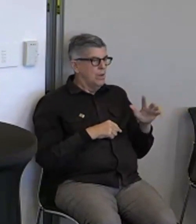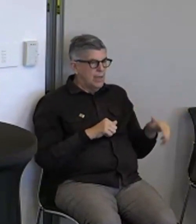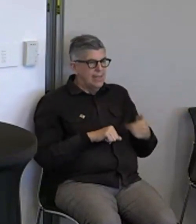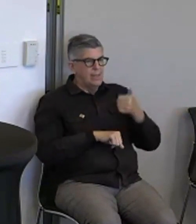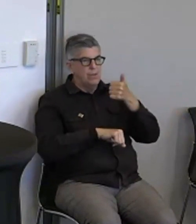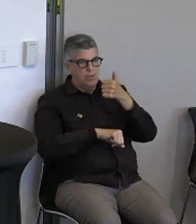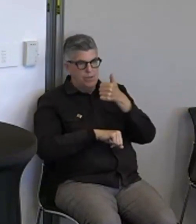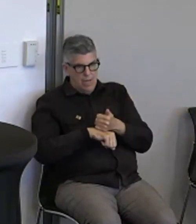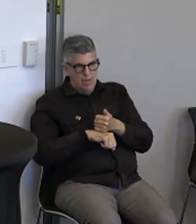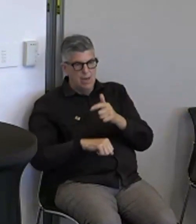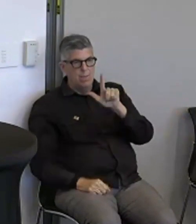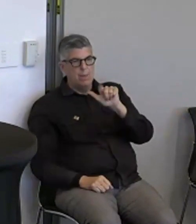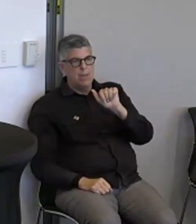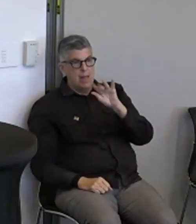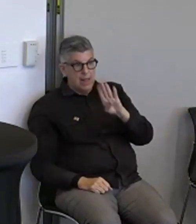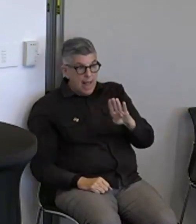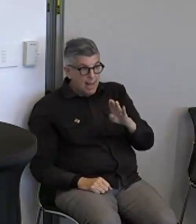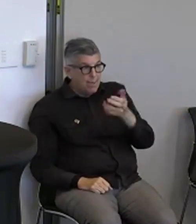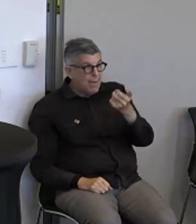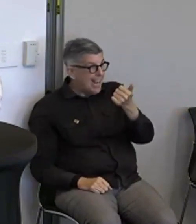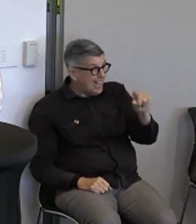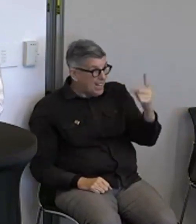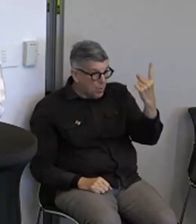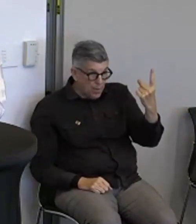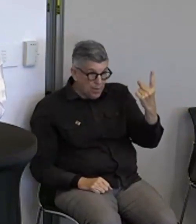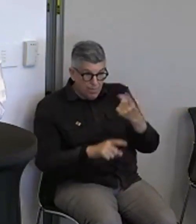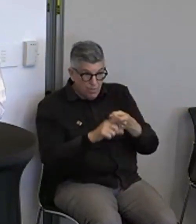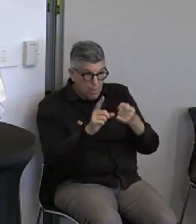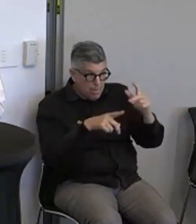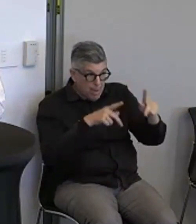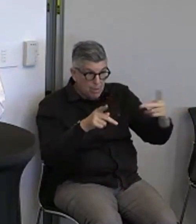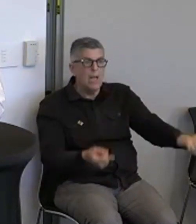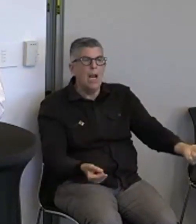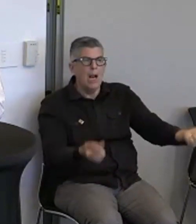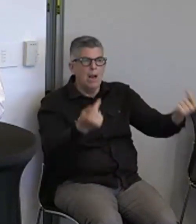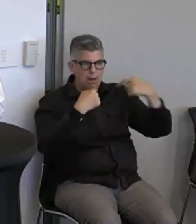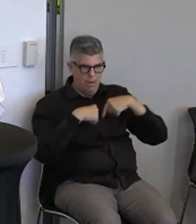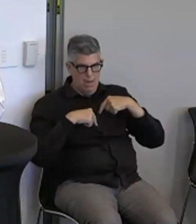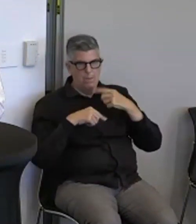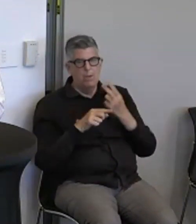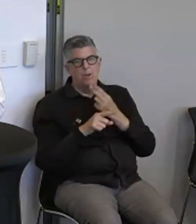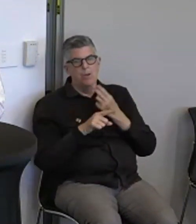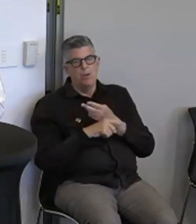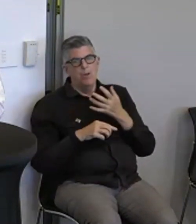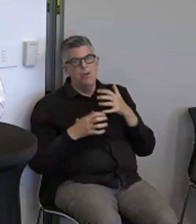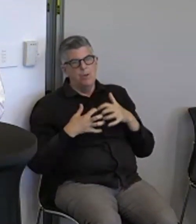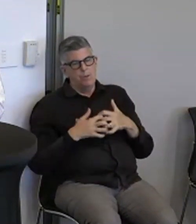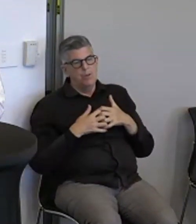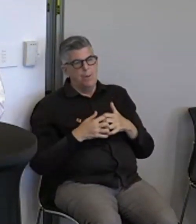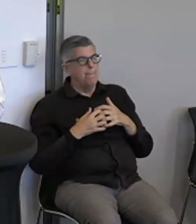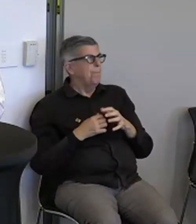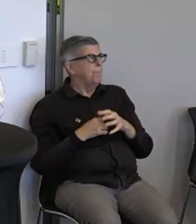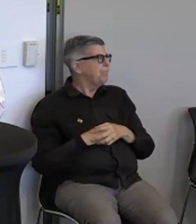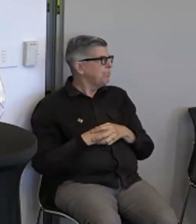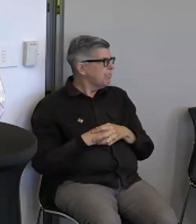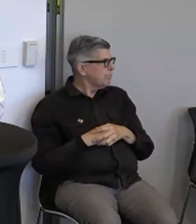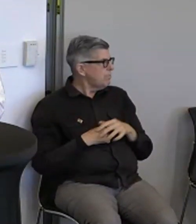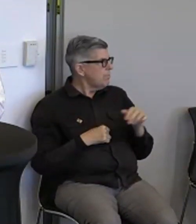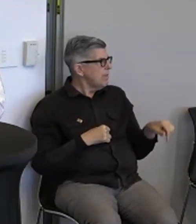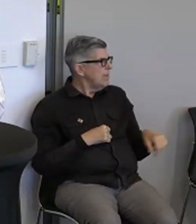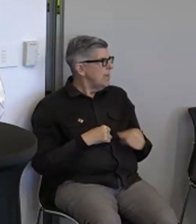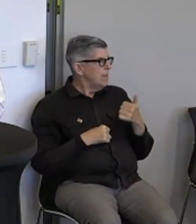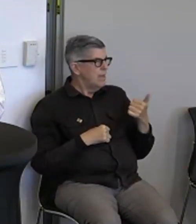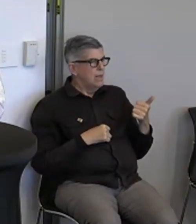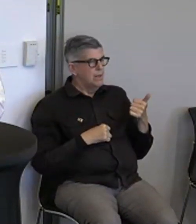open to any member of the public. The other thing I think that we do that's important is create a safe and